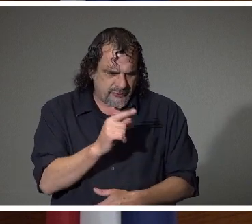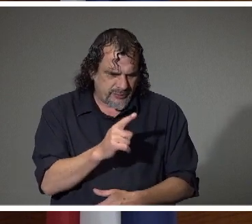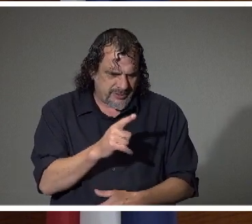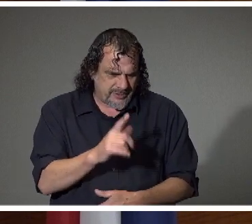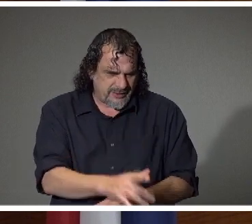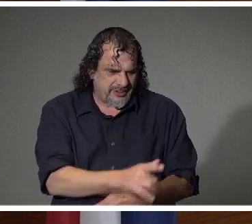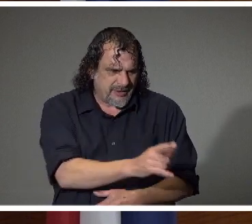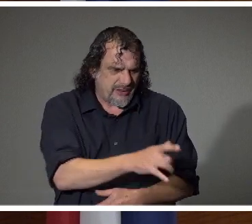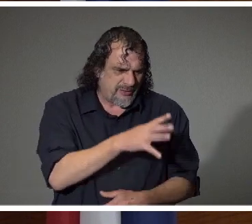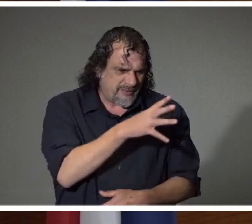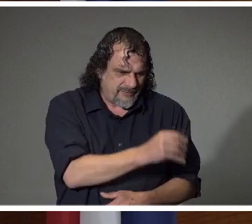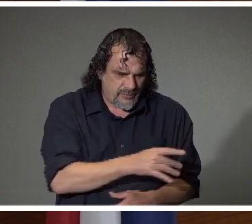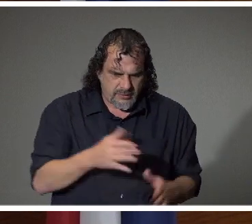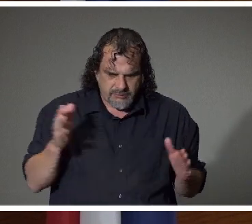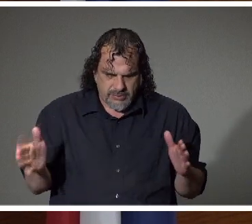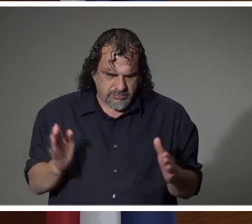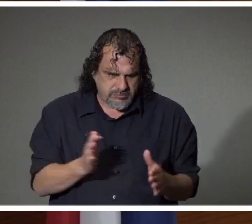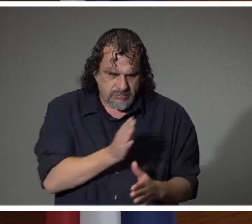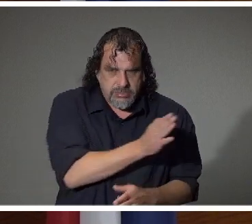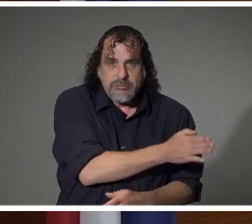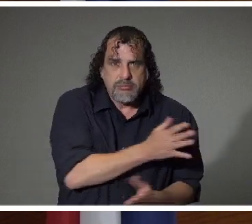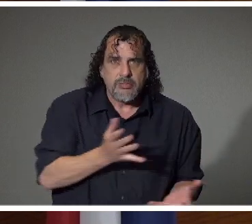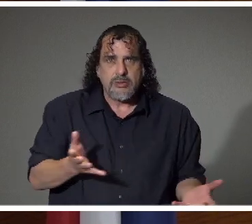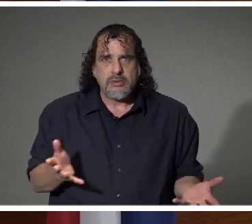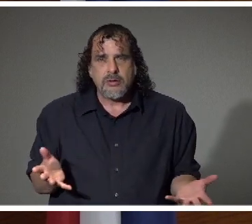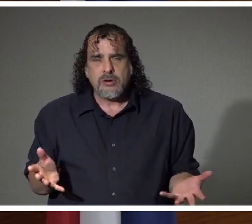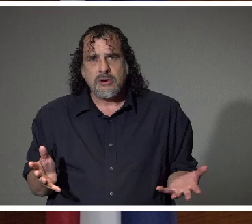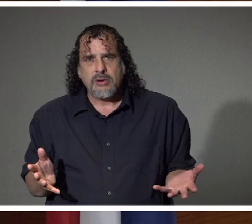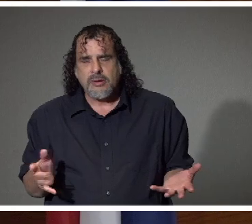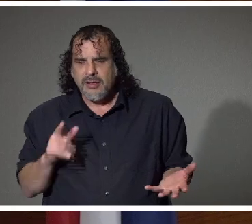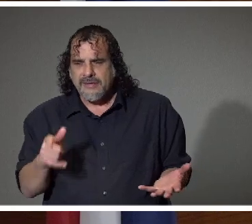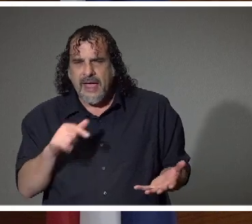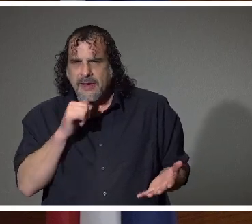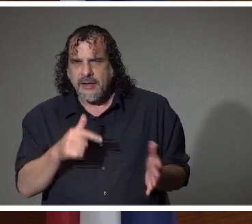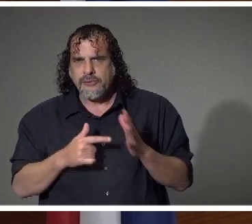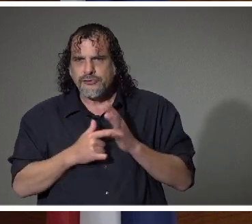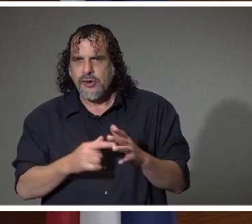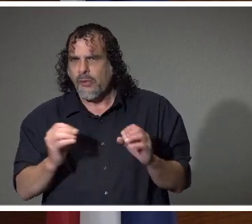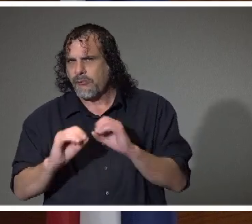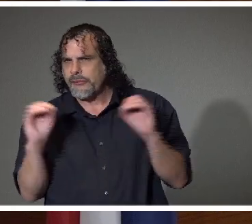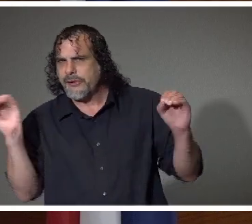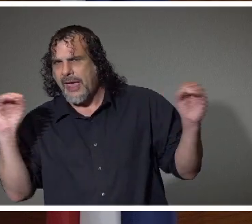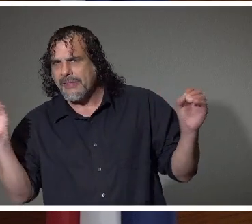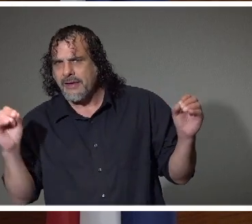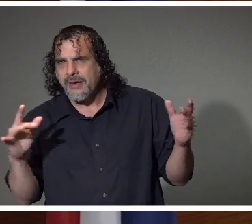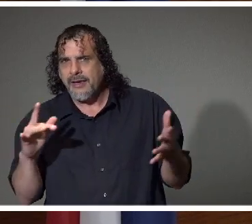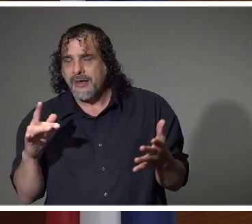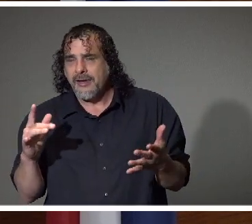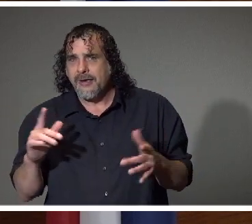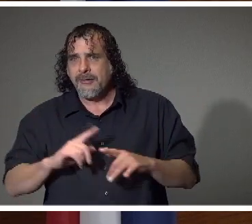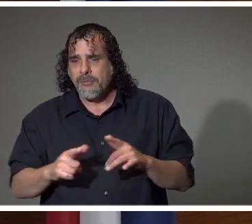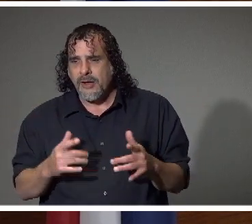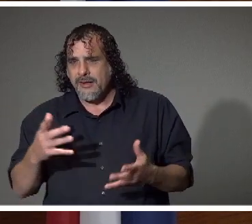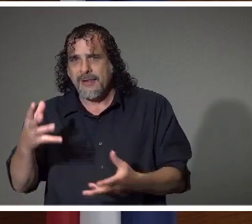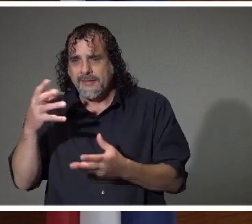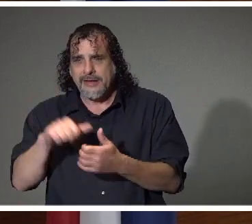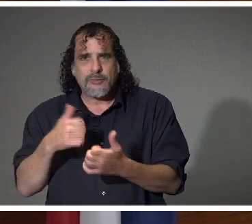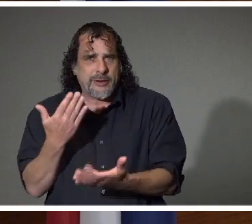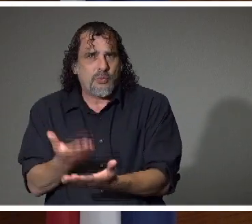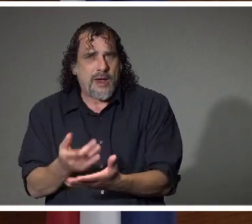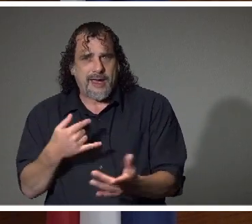121 day, and 141 day. Well, that's not an indication of anything that's happening other than that's when the results came